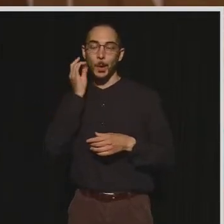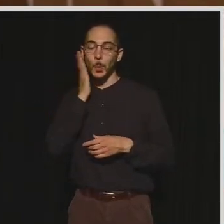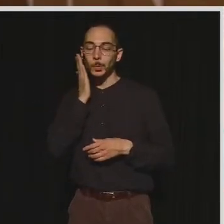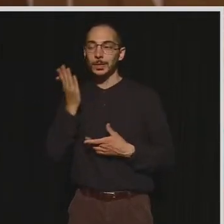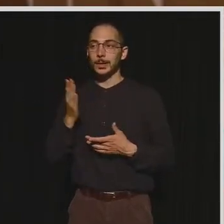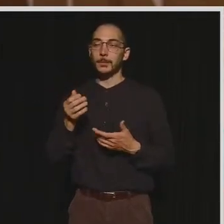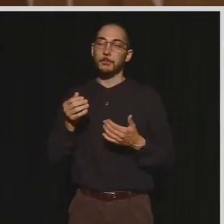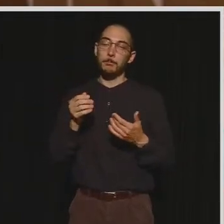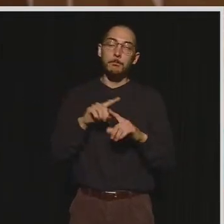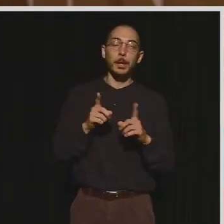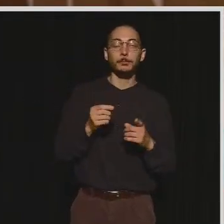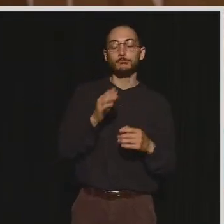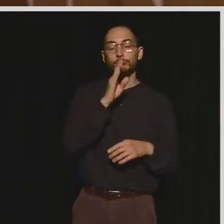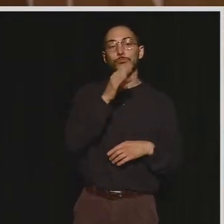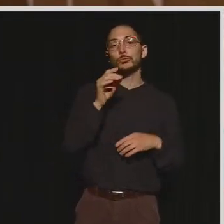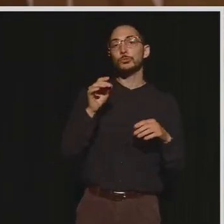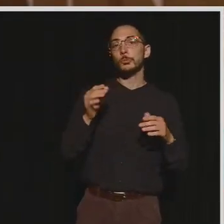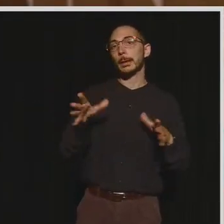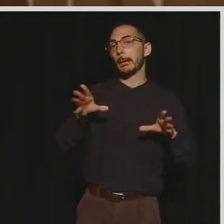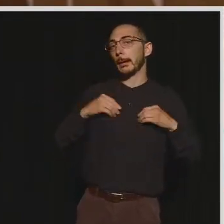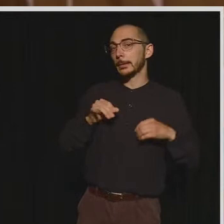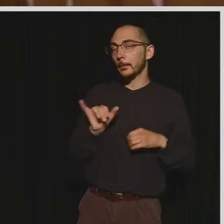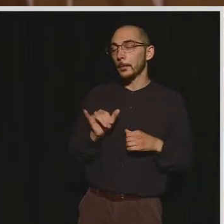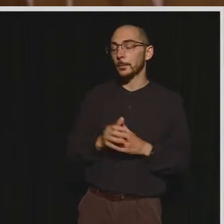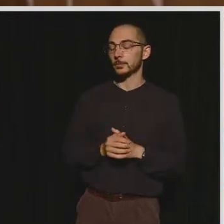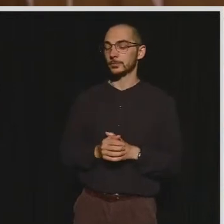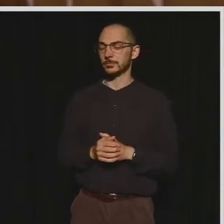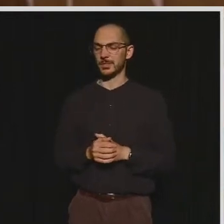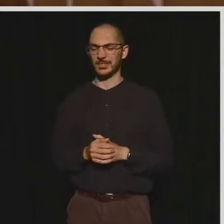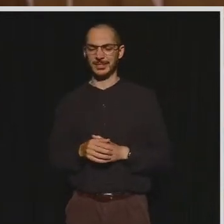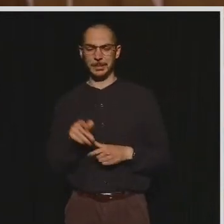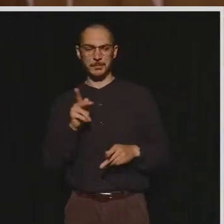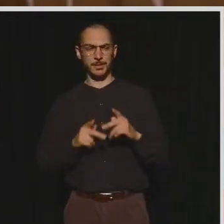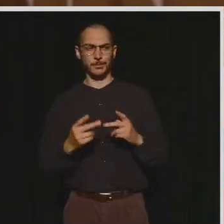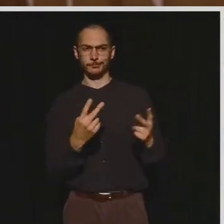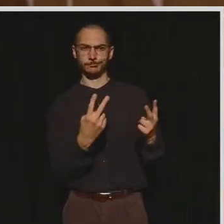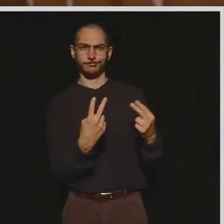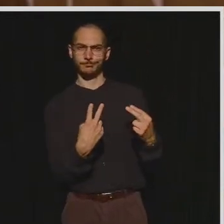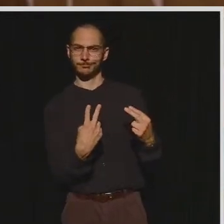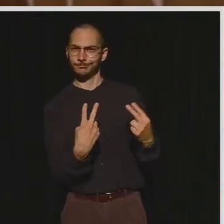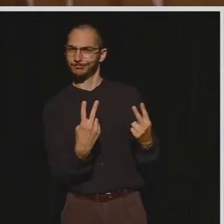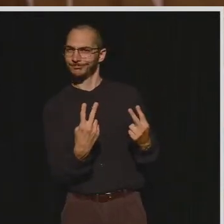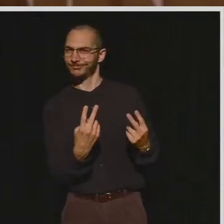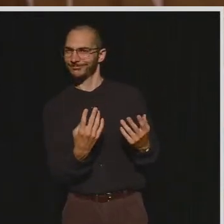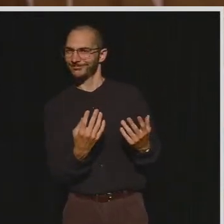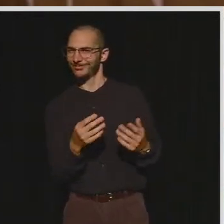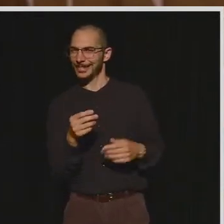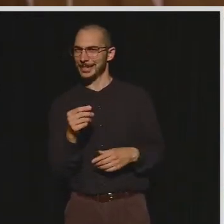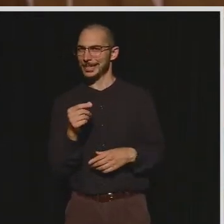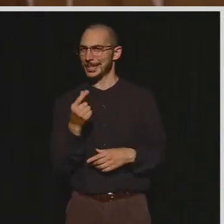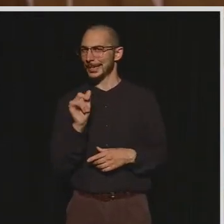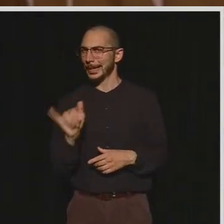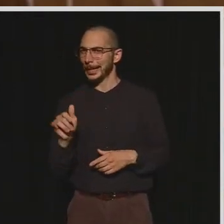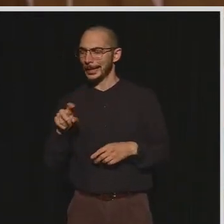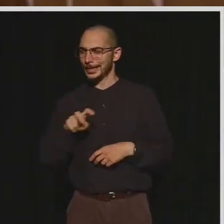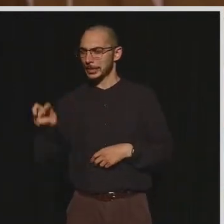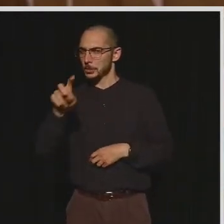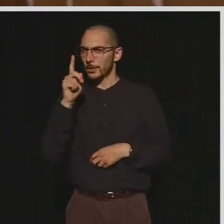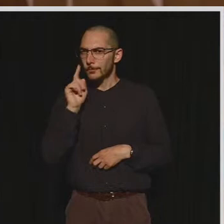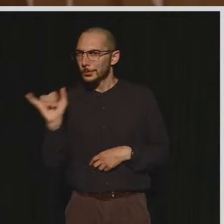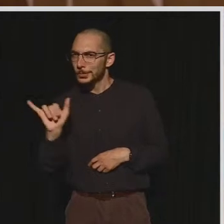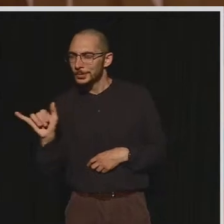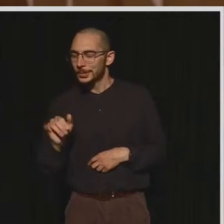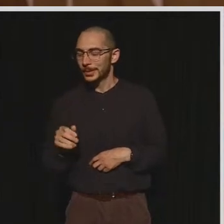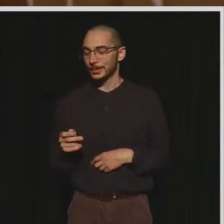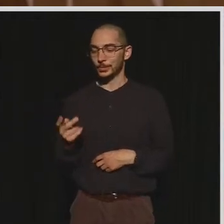in 1998. And so people didn't really know what gay travel was about. So part of our coming out